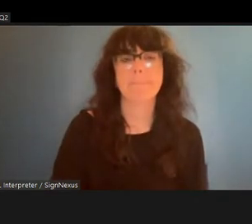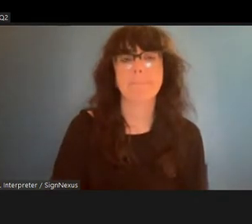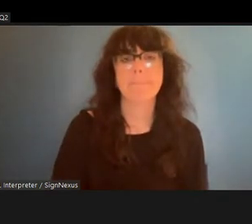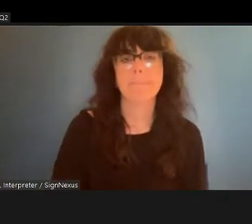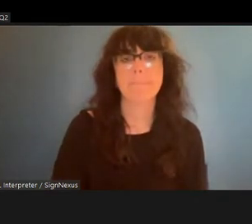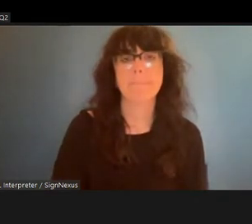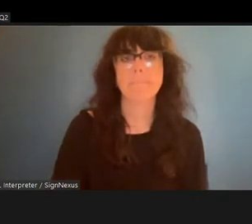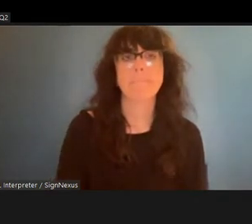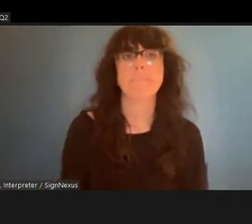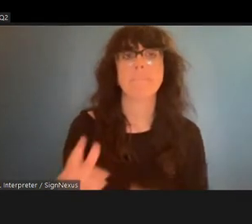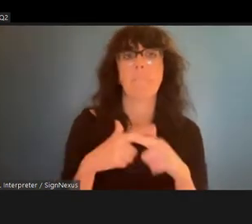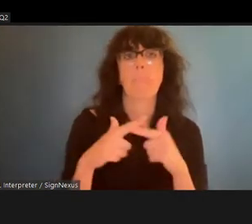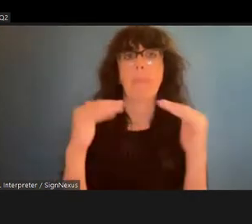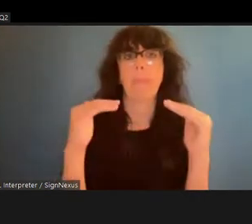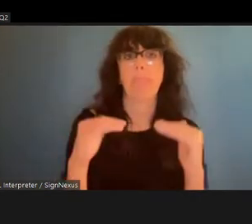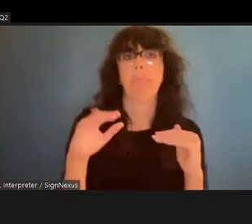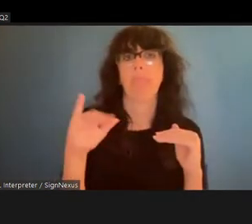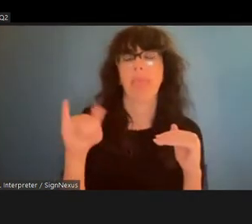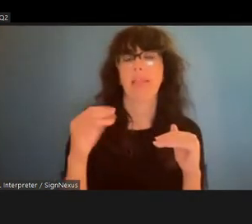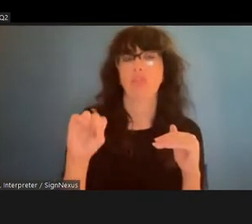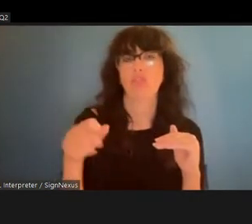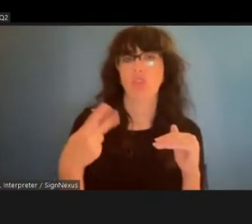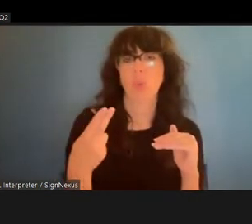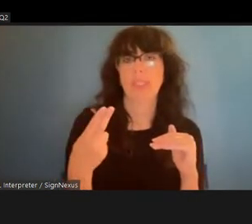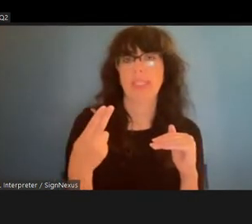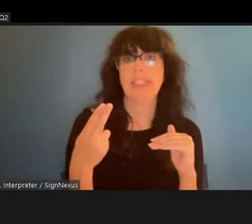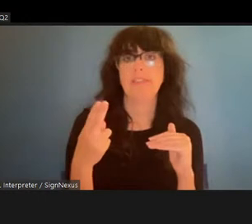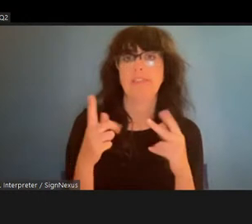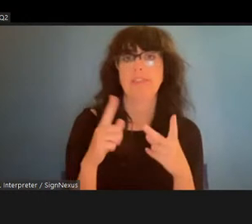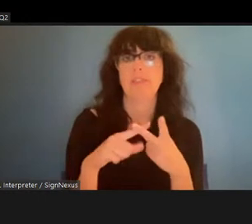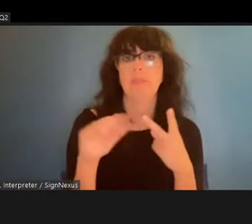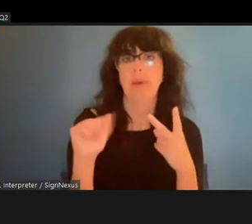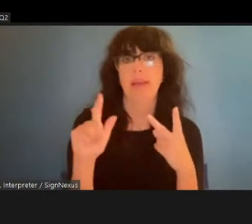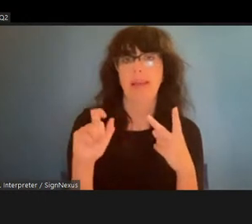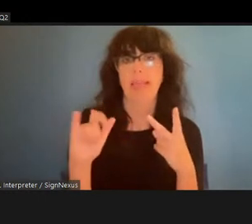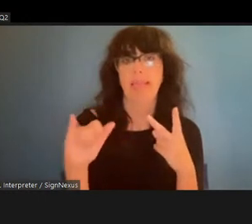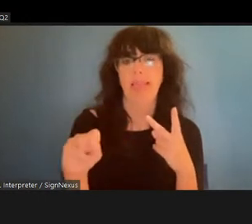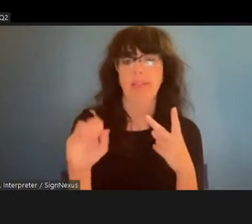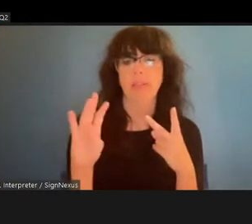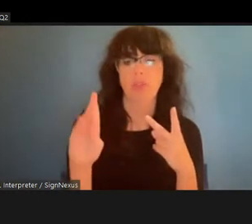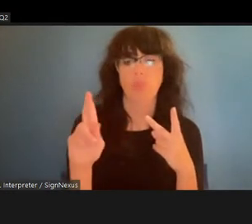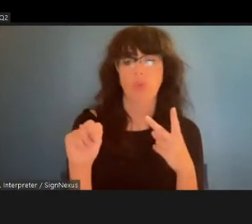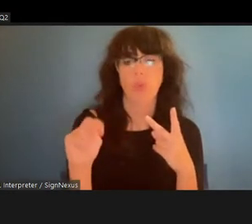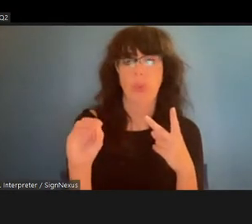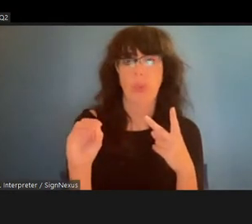the next speaker is joseph lading followed by alexis bruno